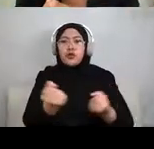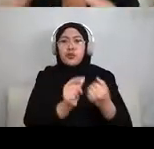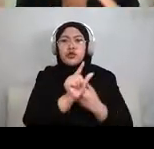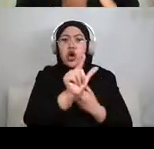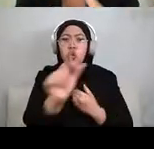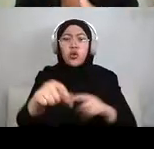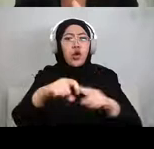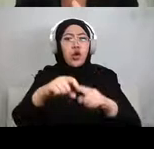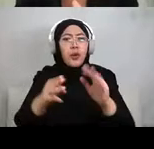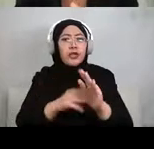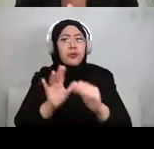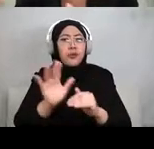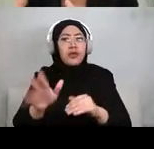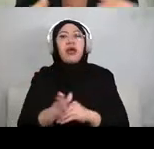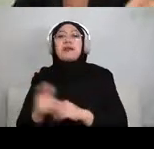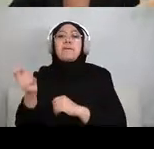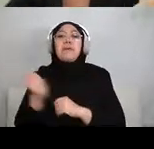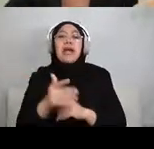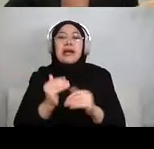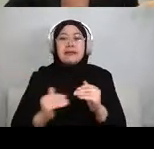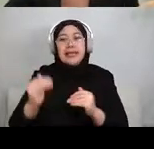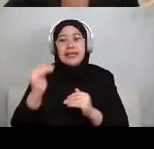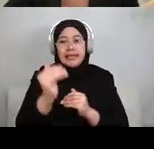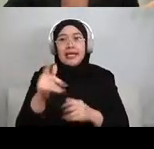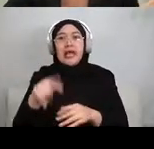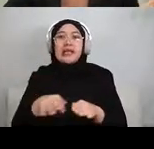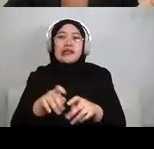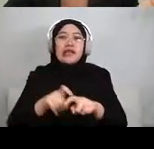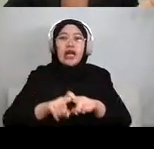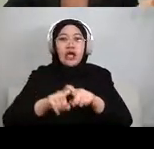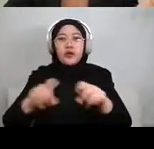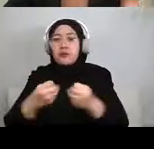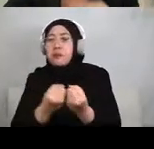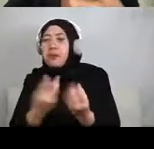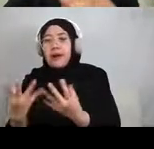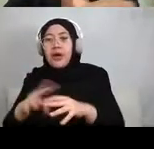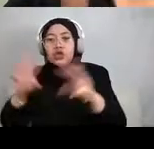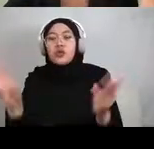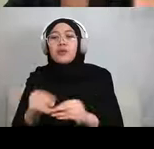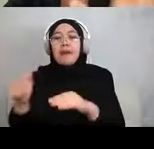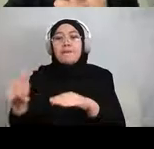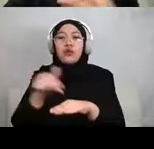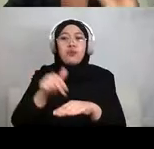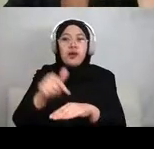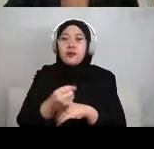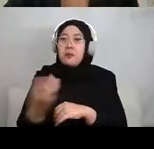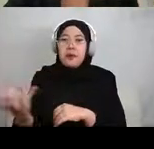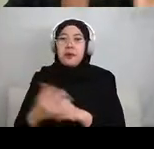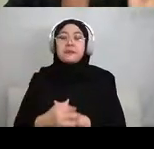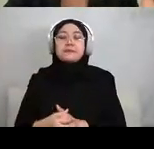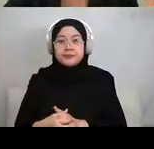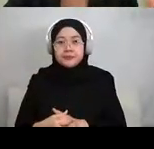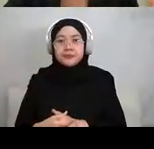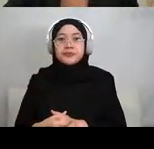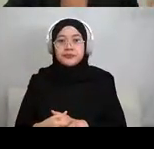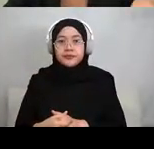passengers entered into the system. You can go. and the contracts are directly with